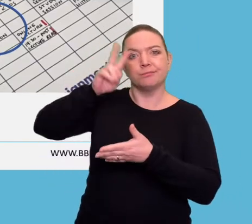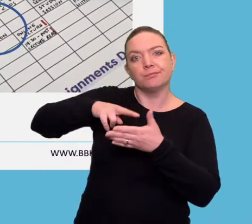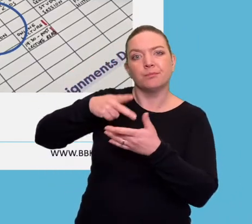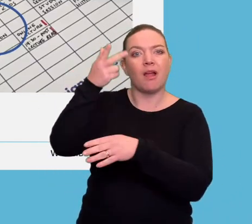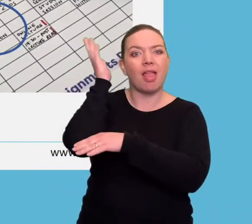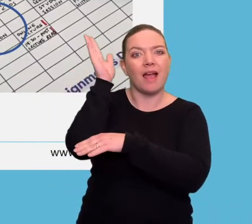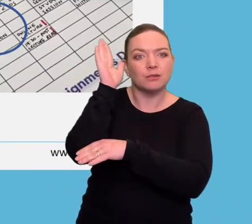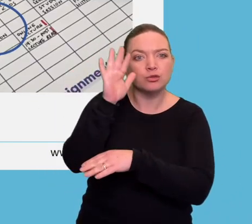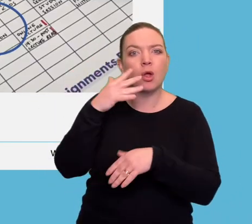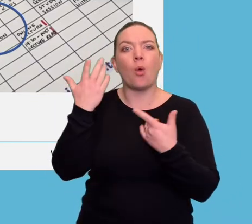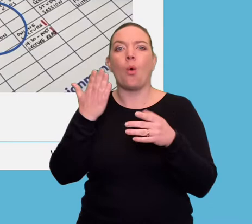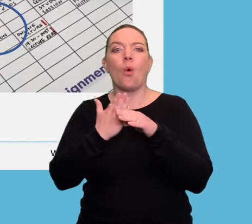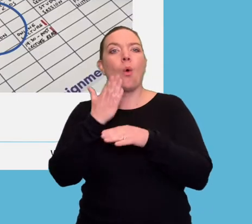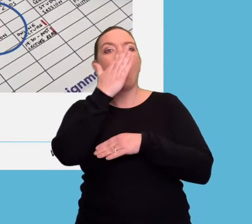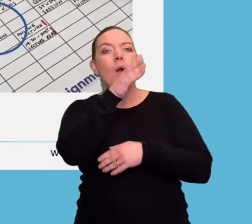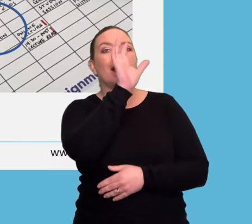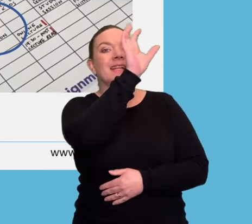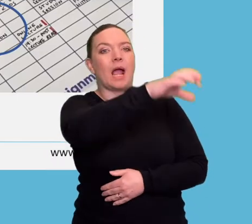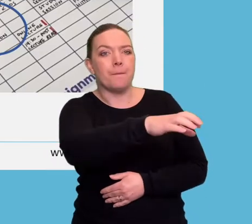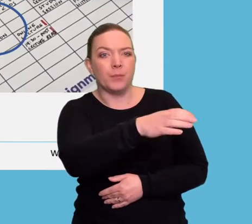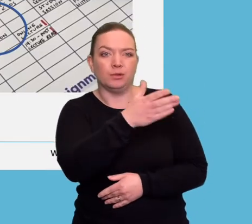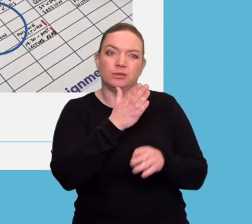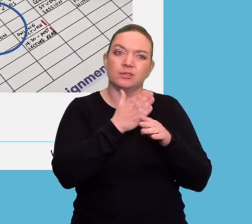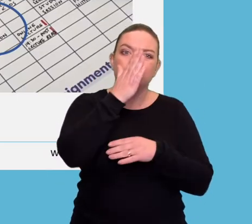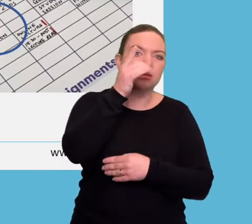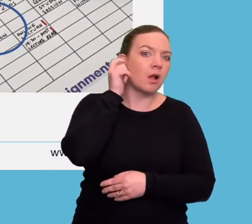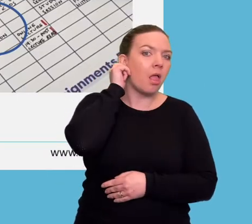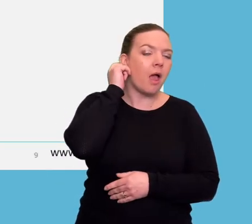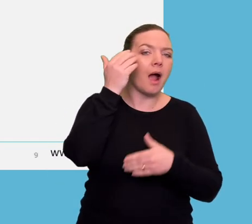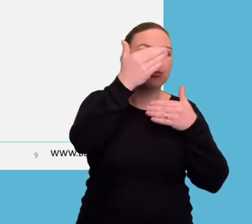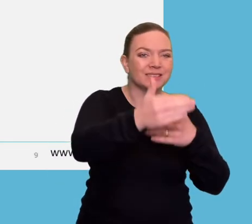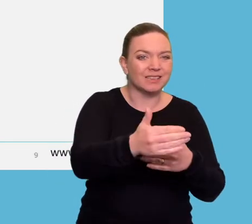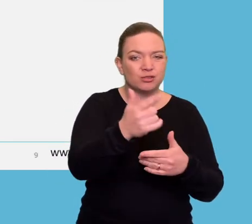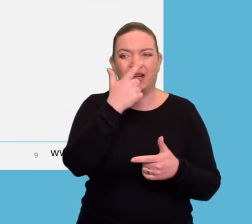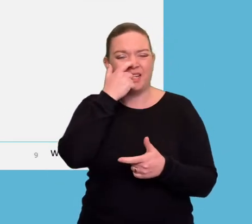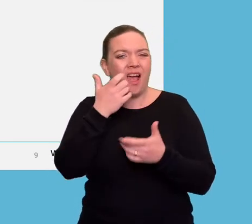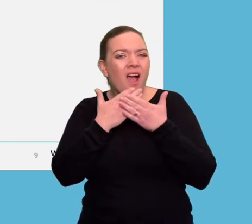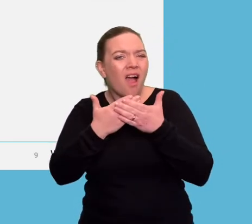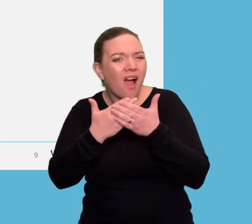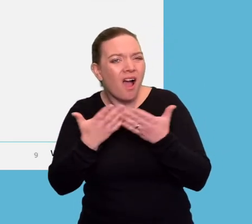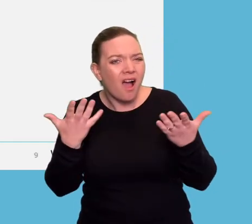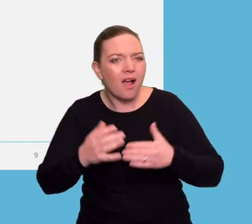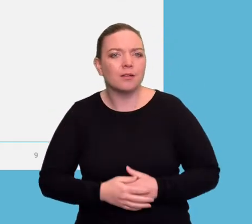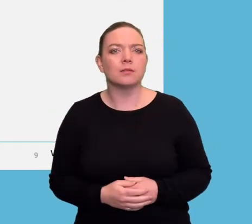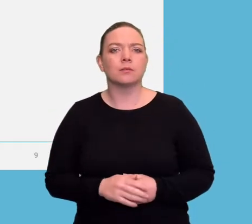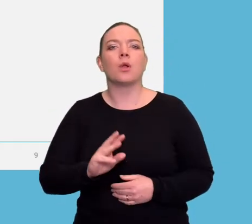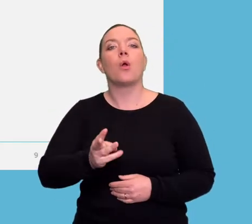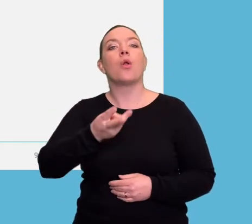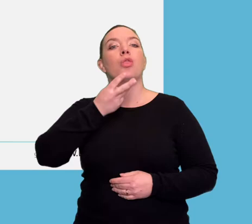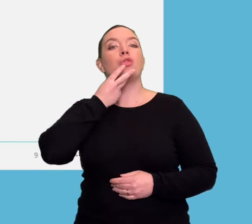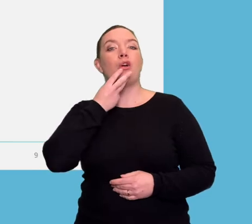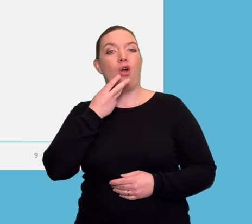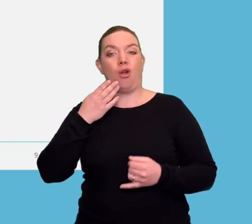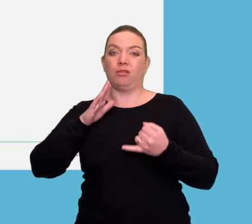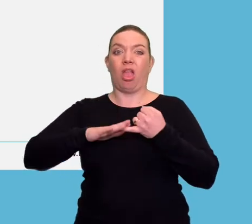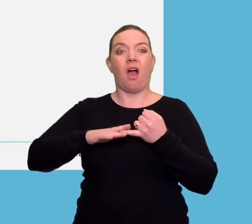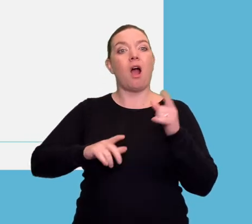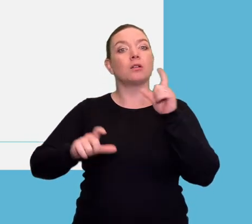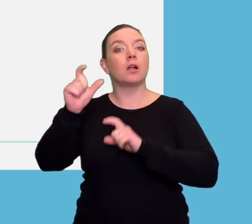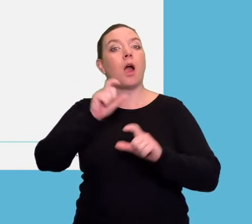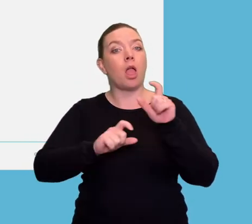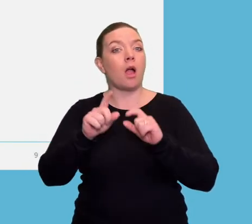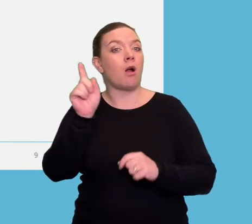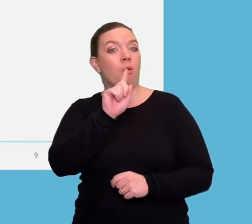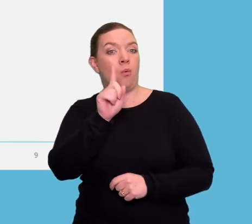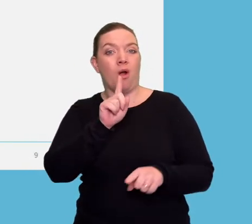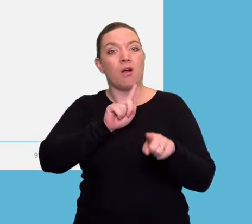library study session. Now with your third and final colour, mark the times during the week you consider to be your spare